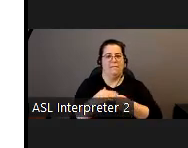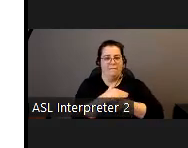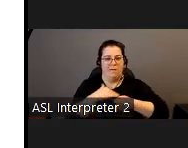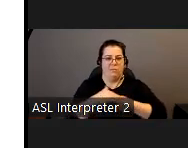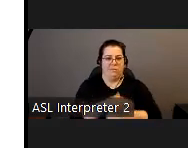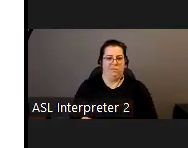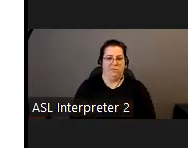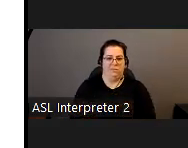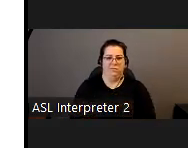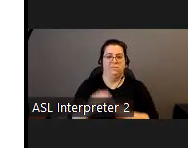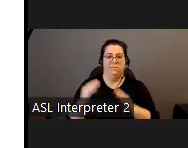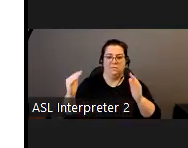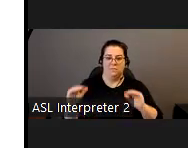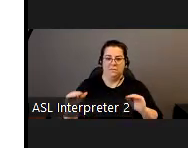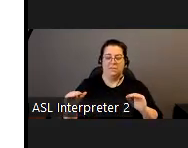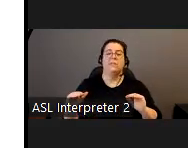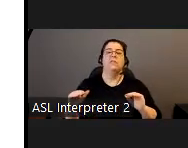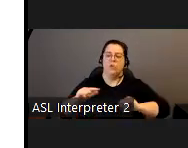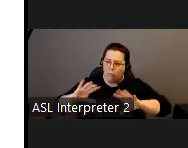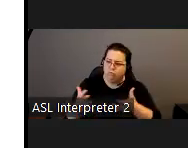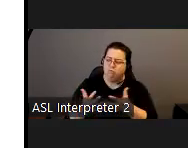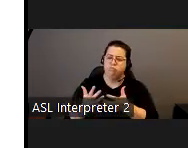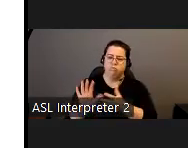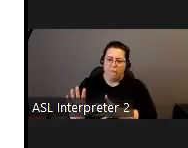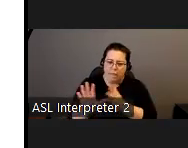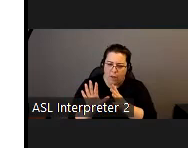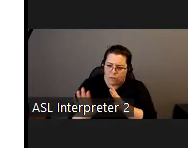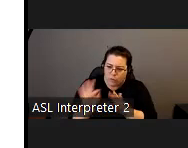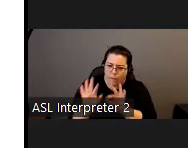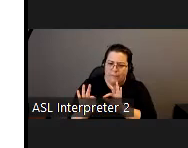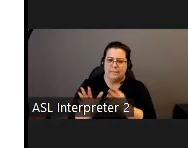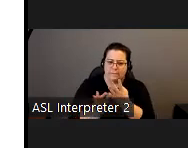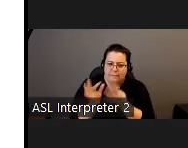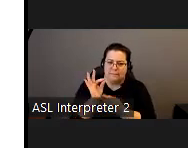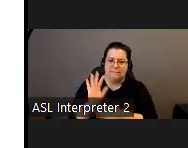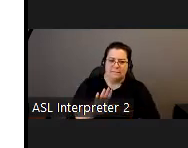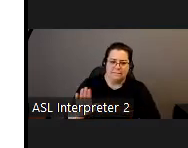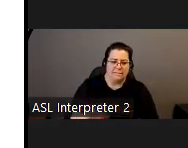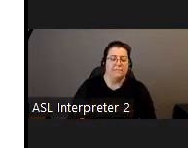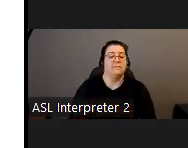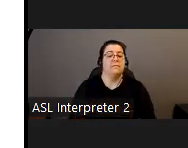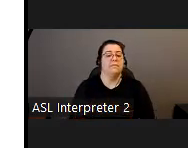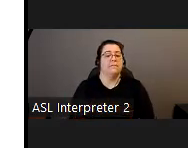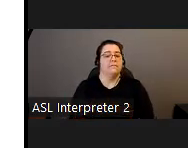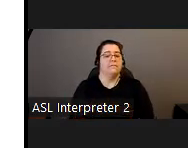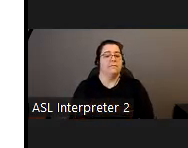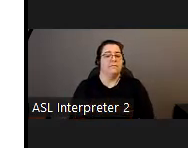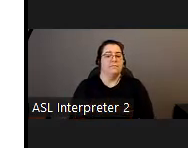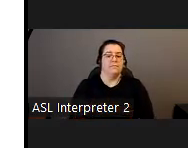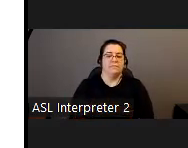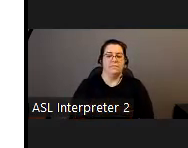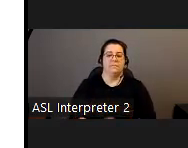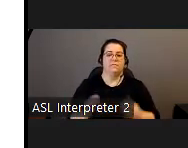adopting a strengths-based and capacity-oriented approach. This is what can bridge the divide between disciplines